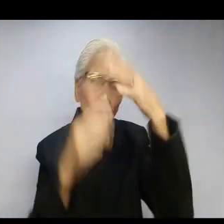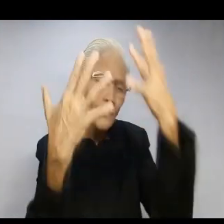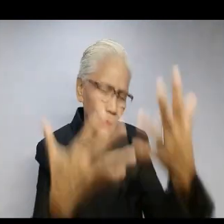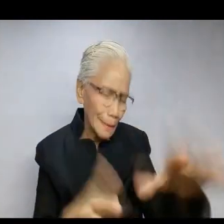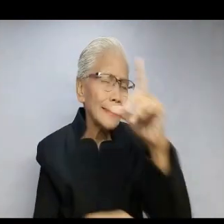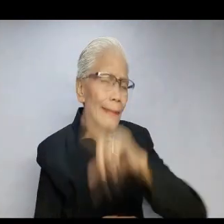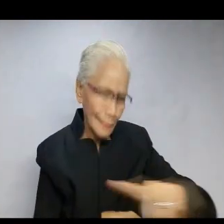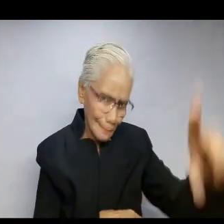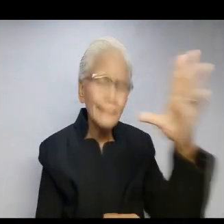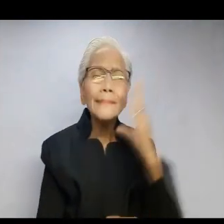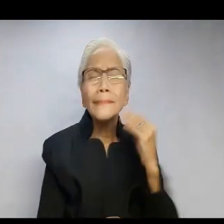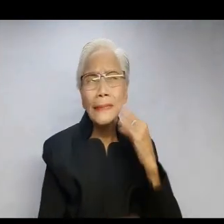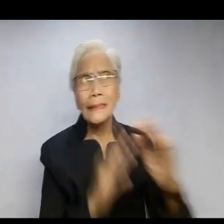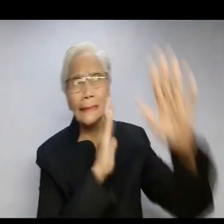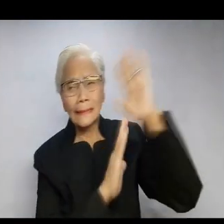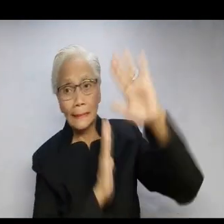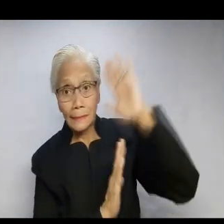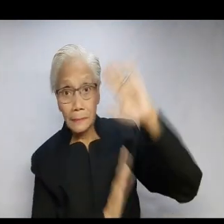He has been there before.